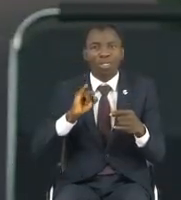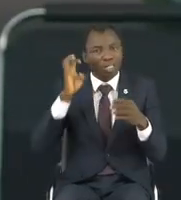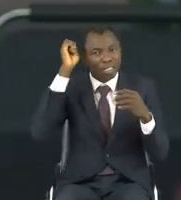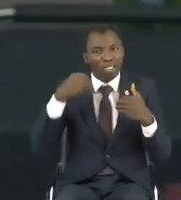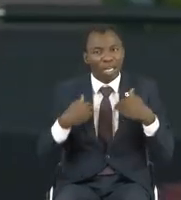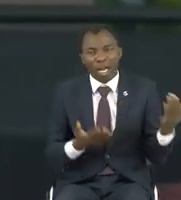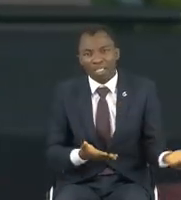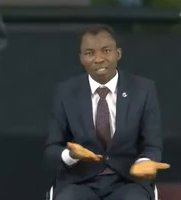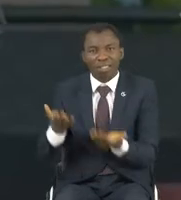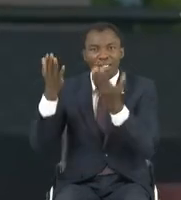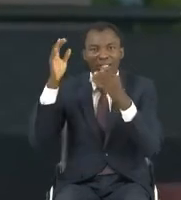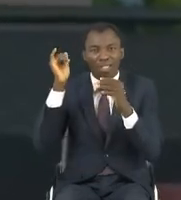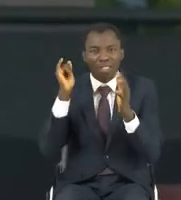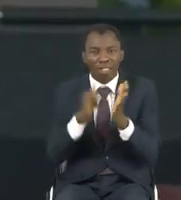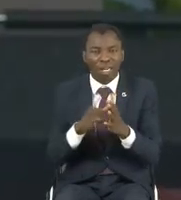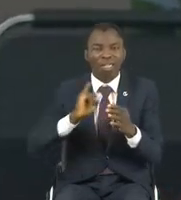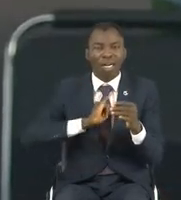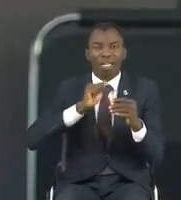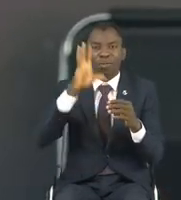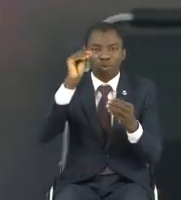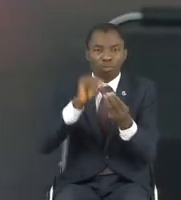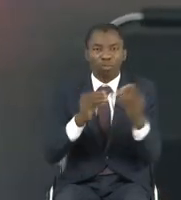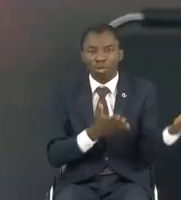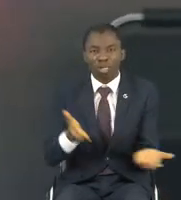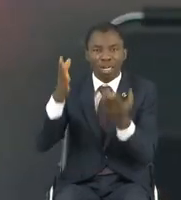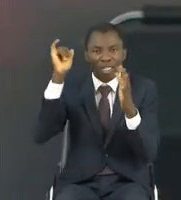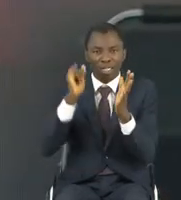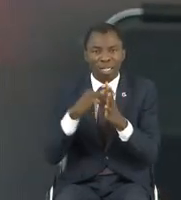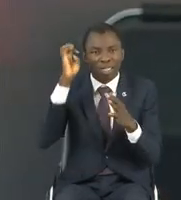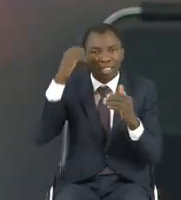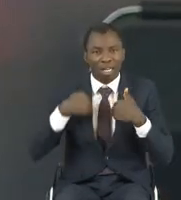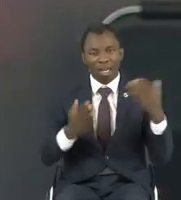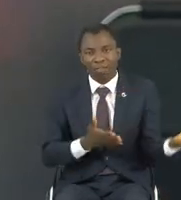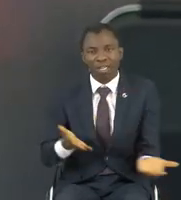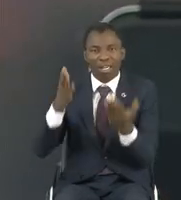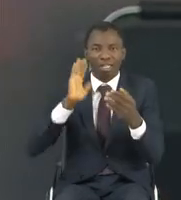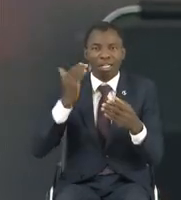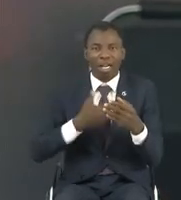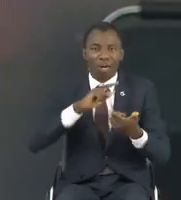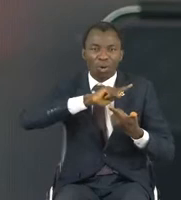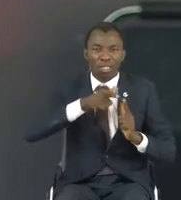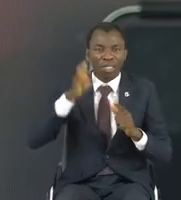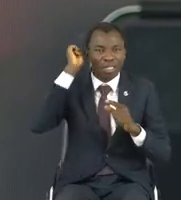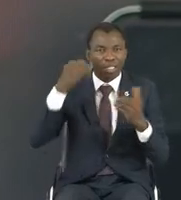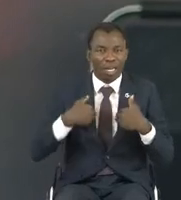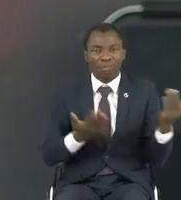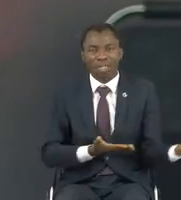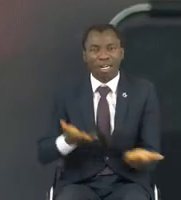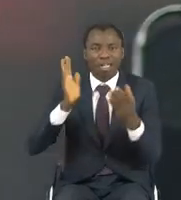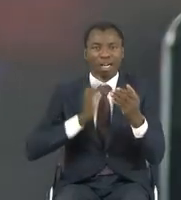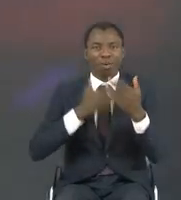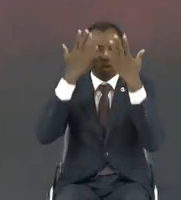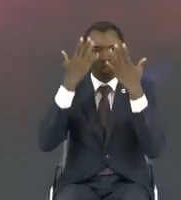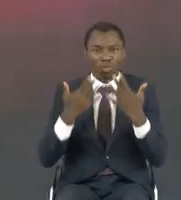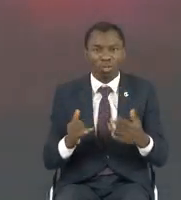that, you are not bearing it anymore. Surely he has borne our griefs and carried our sorrows. You know,